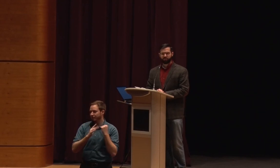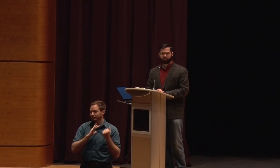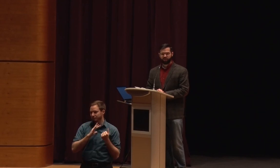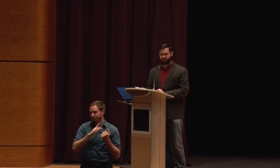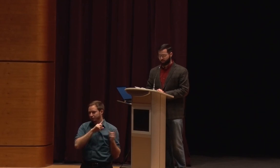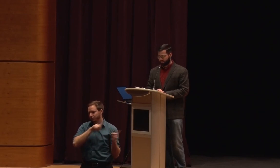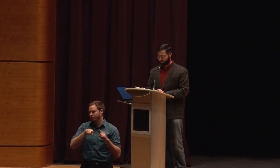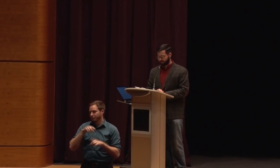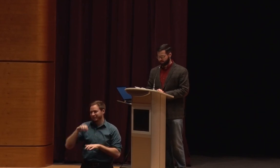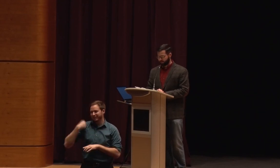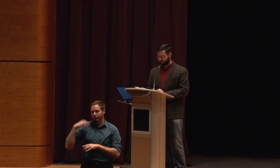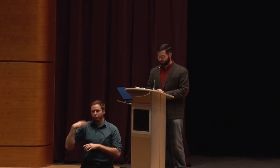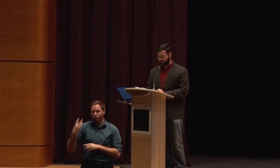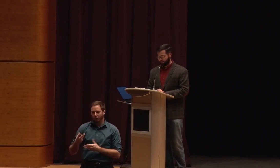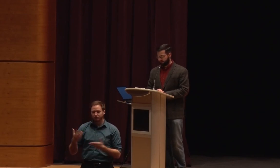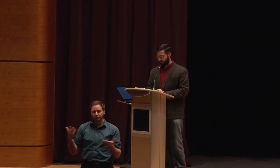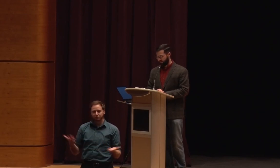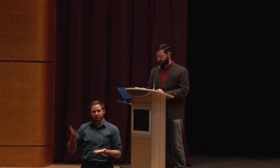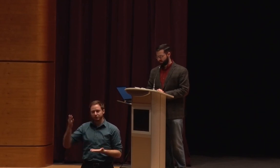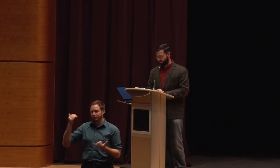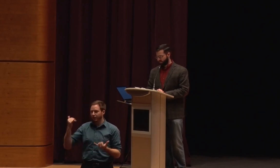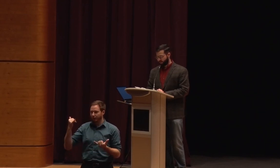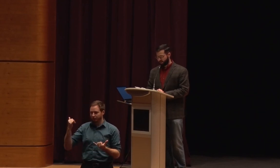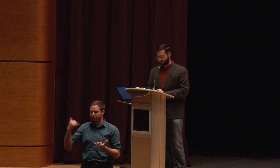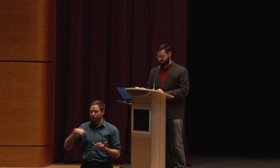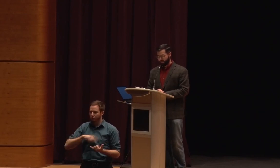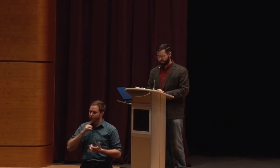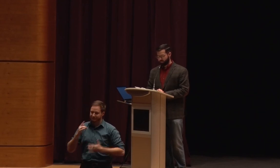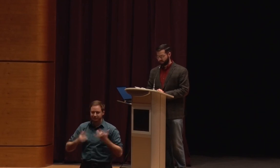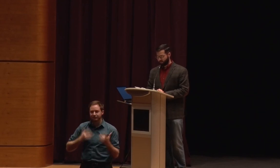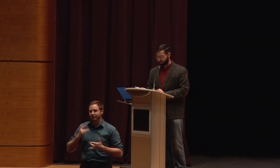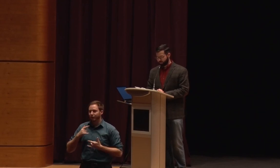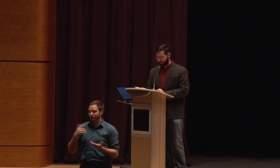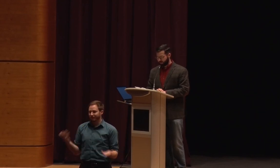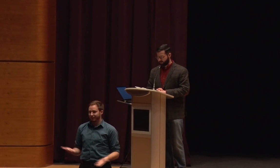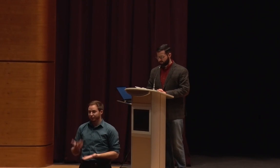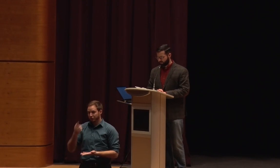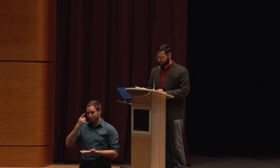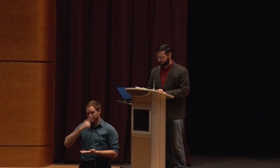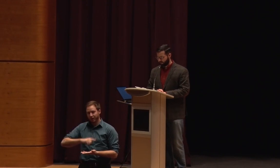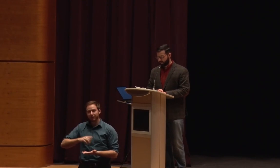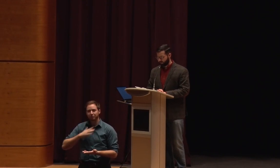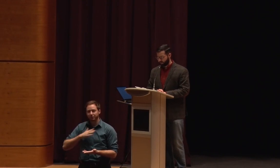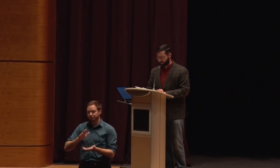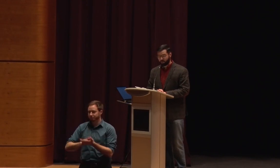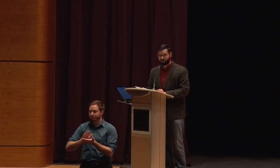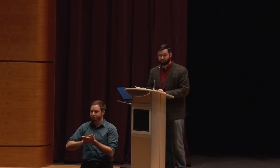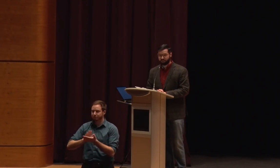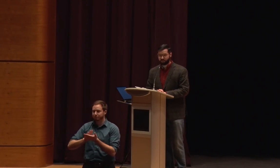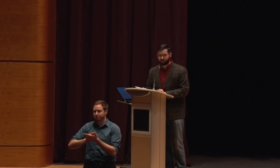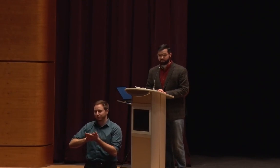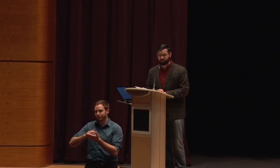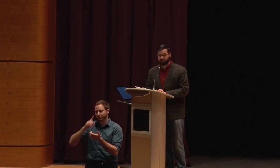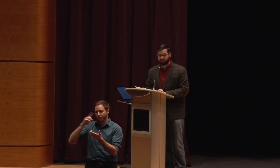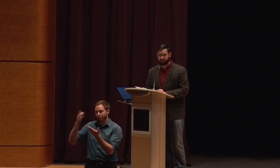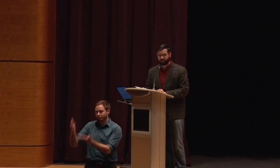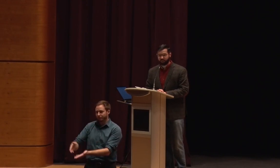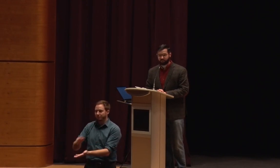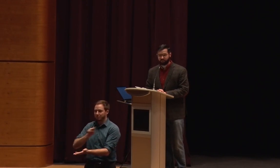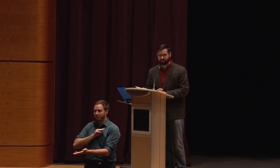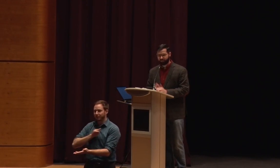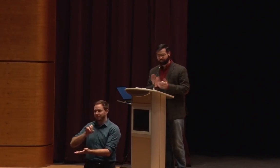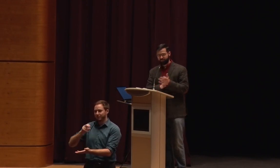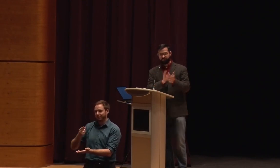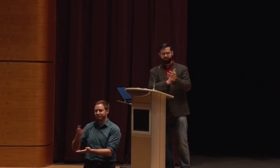in all the way from Seattle, Washington to speak with us today. We're very excited to have him here. Would you please join me in giving a warm Finger Lakes welcome to Michael